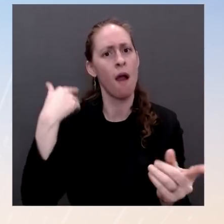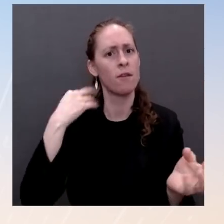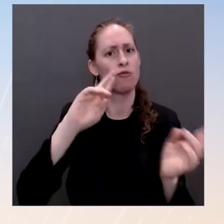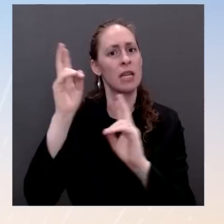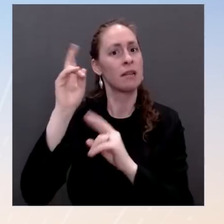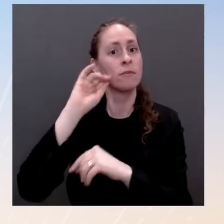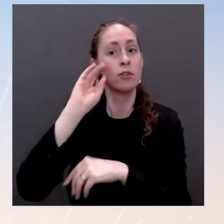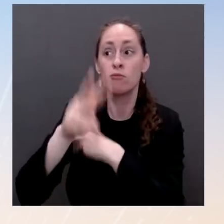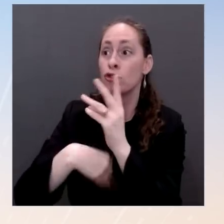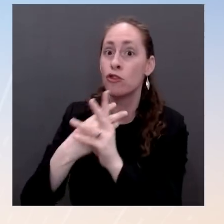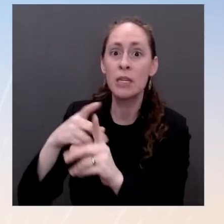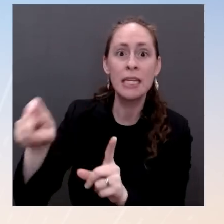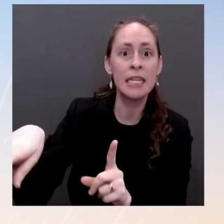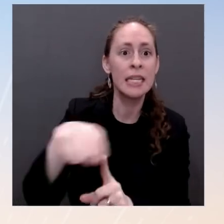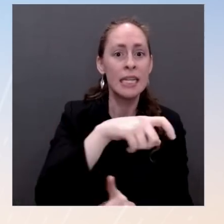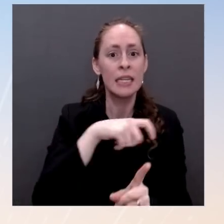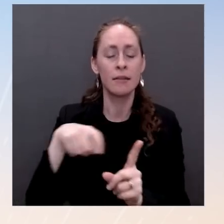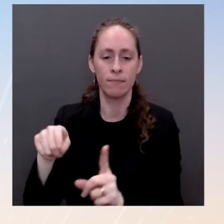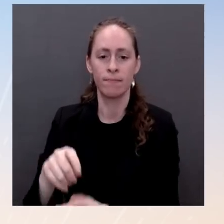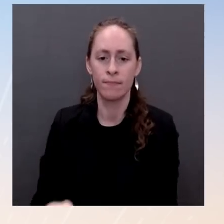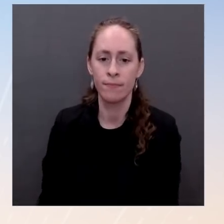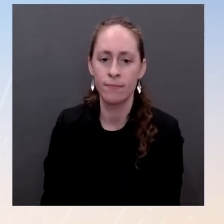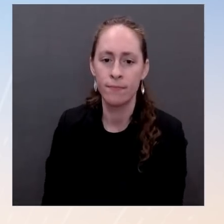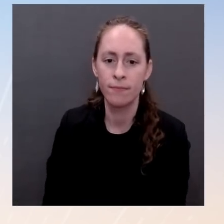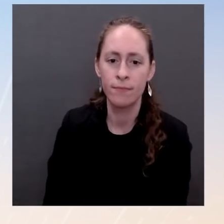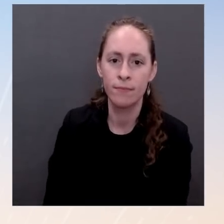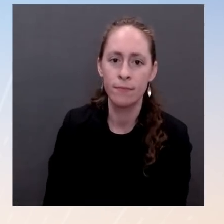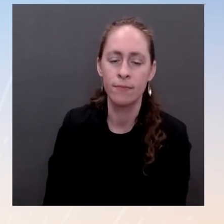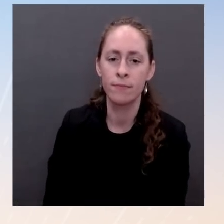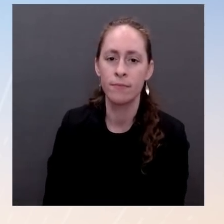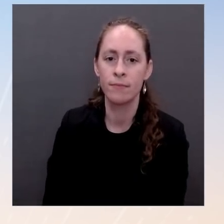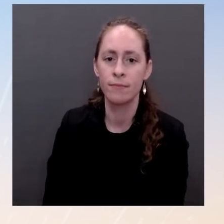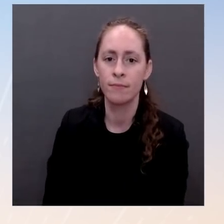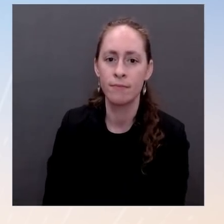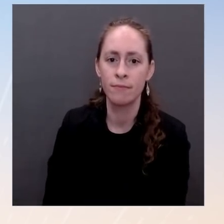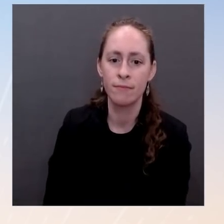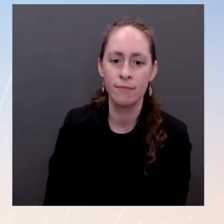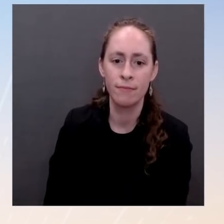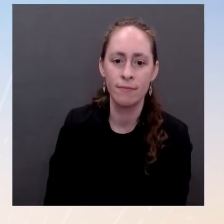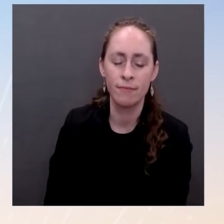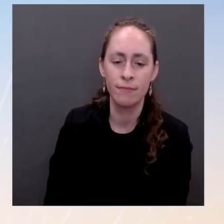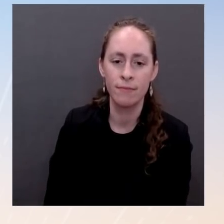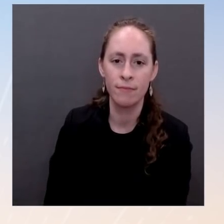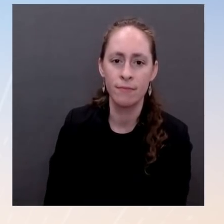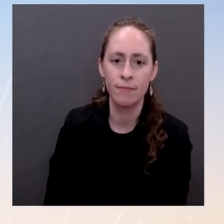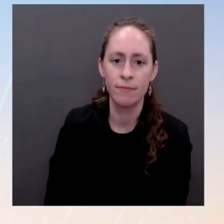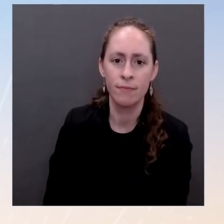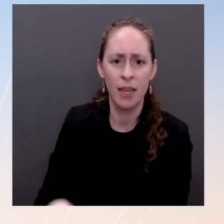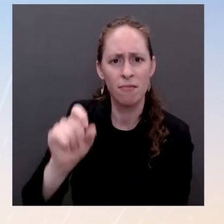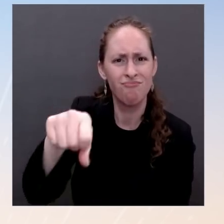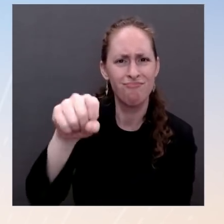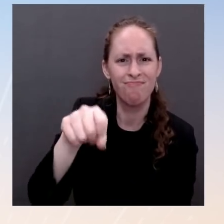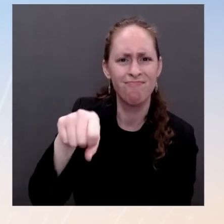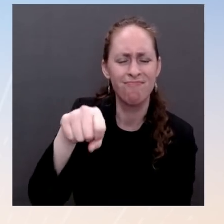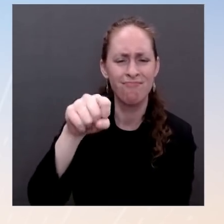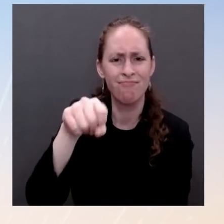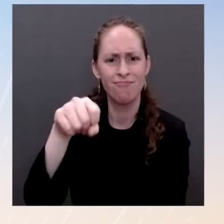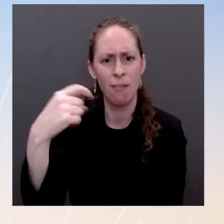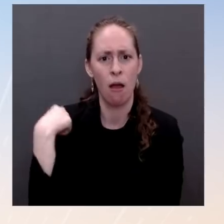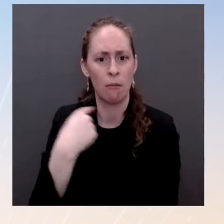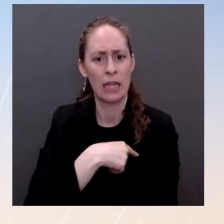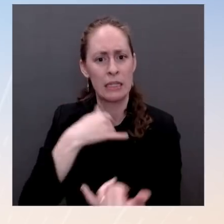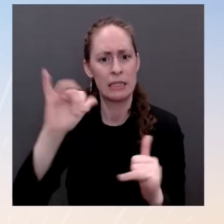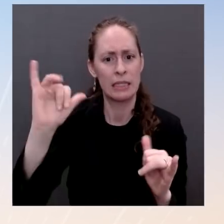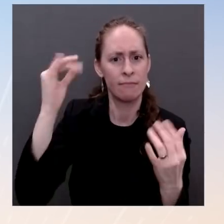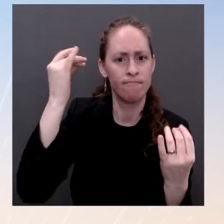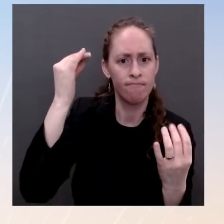correct. Yes, and that's been a part of our effort, even as we anticipate what impact there could be from an invasion. So, as you know, there's obviously